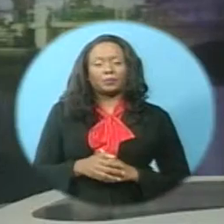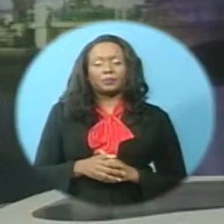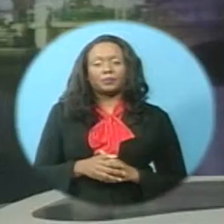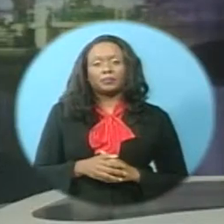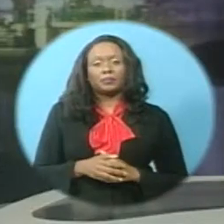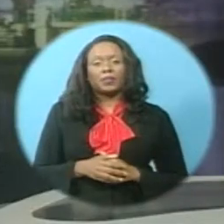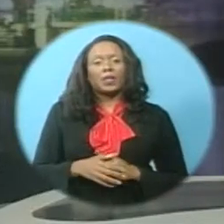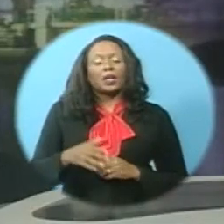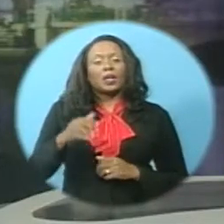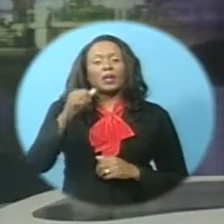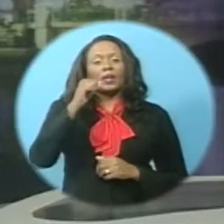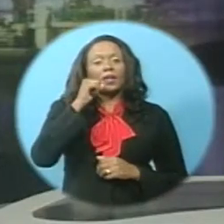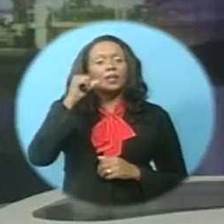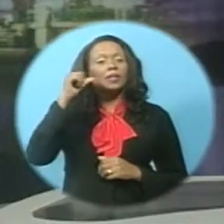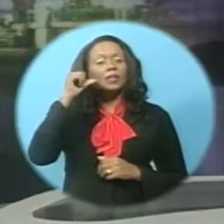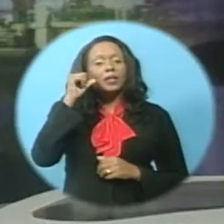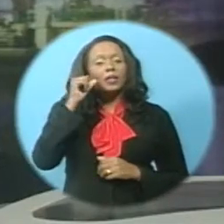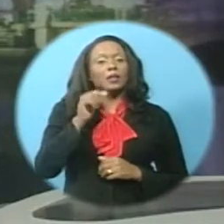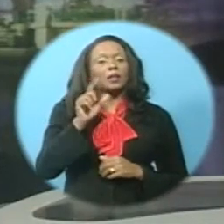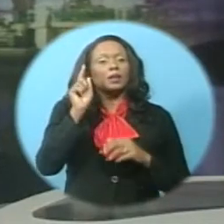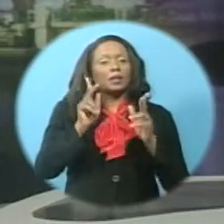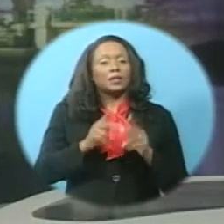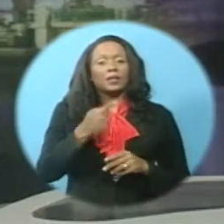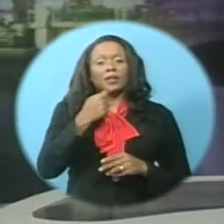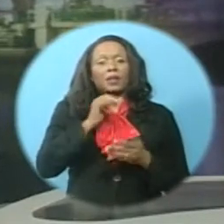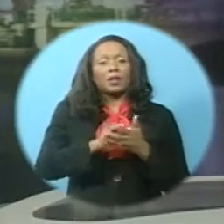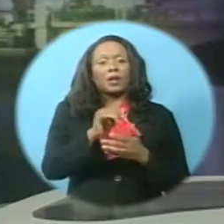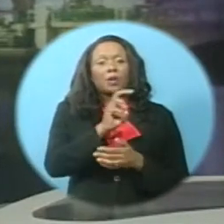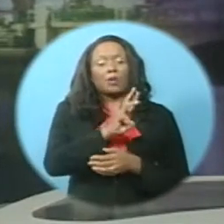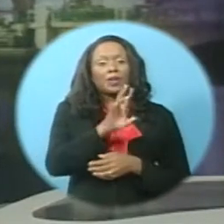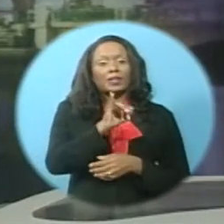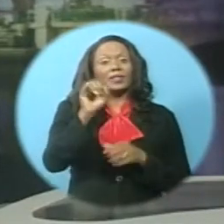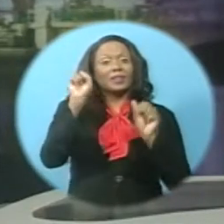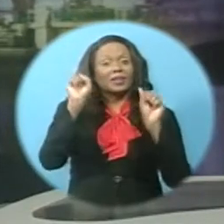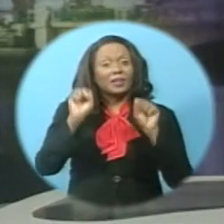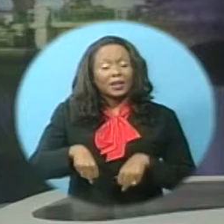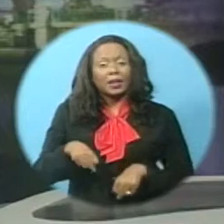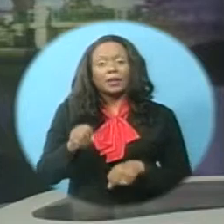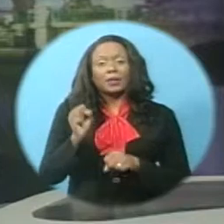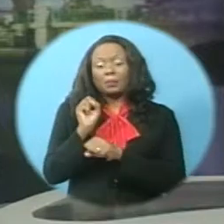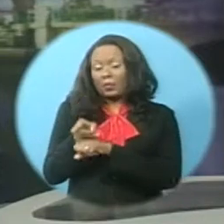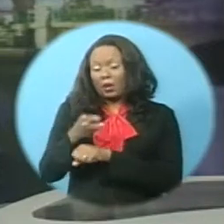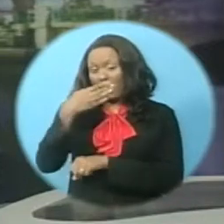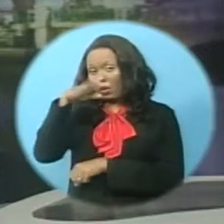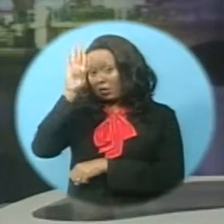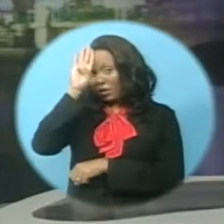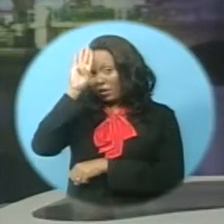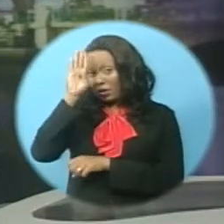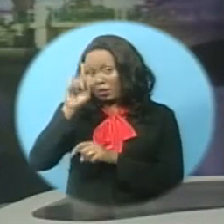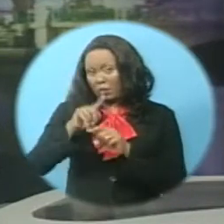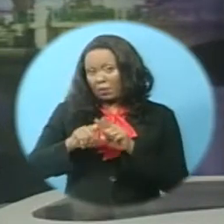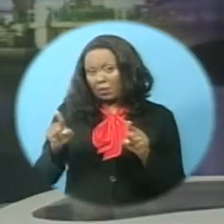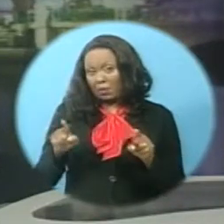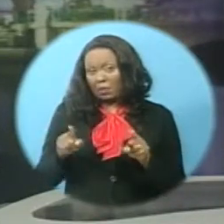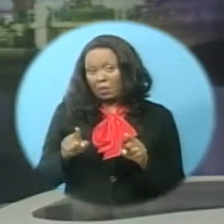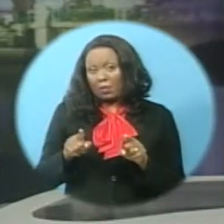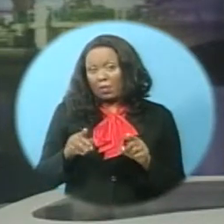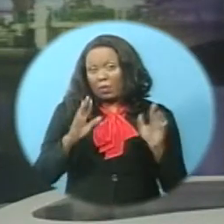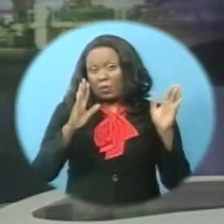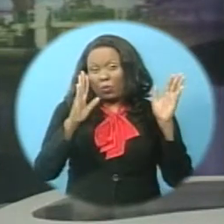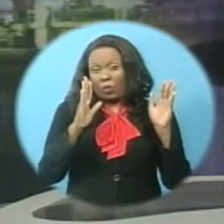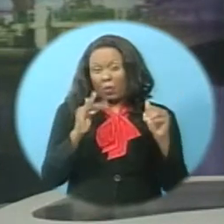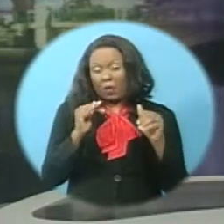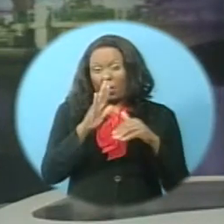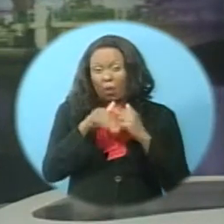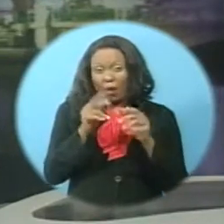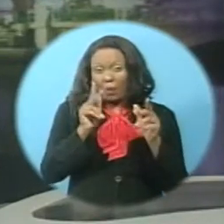Now, yesterday, Sir Kirtley contended that the Windies can beat the Aussies, but today Holder opted to hope for everyone to